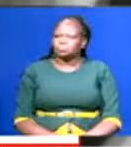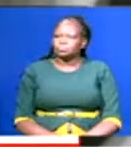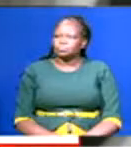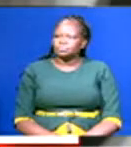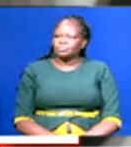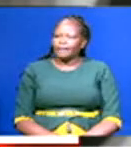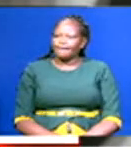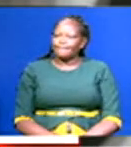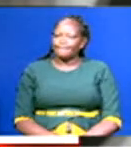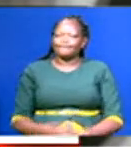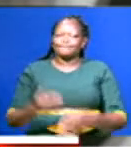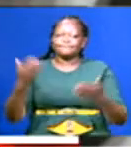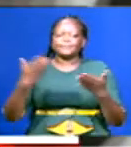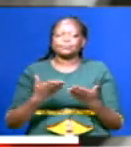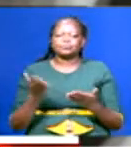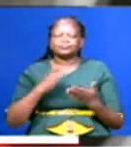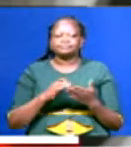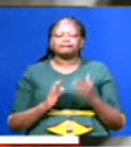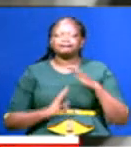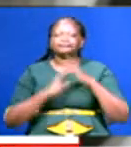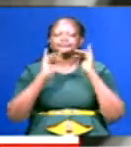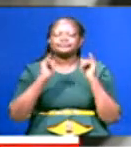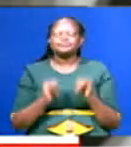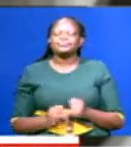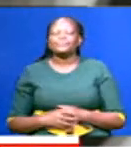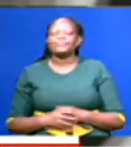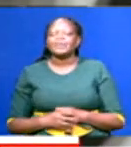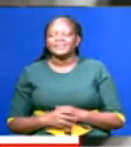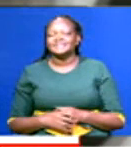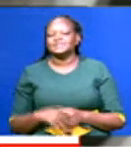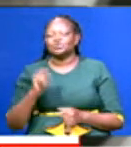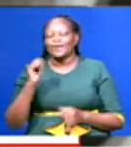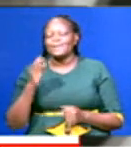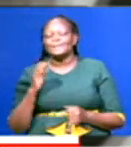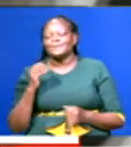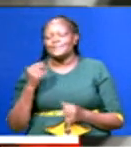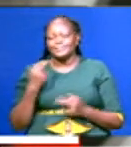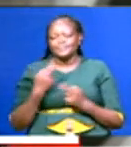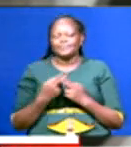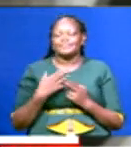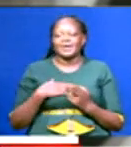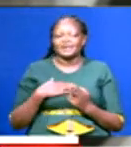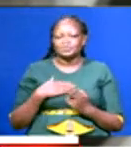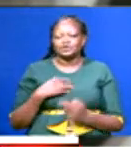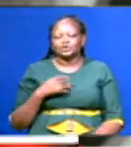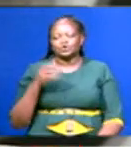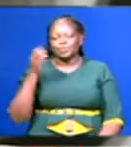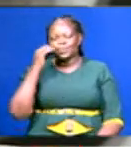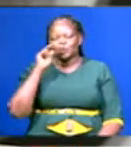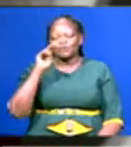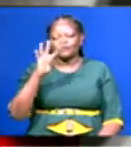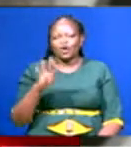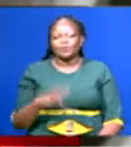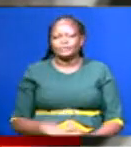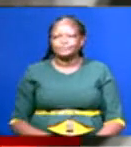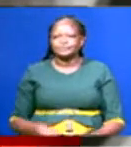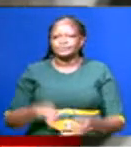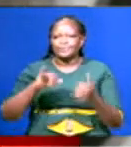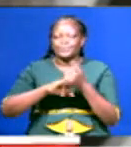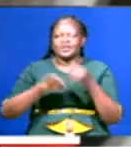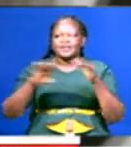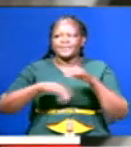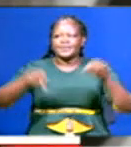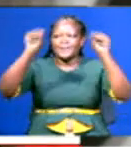Welcome back to Prime Edition, our socials at KBC Channel 1, my Twitter handle at Mboya 24. The spouse of the Deputy President, Dorcas